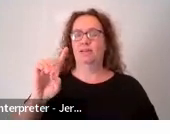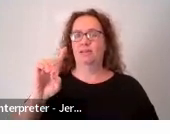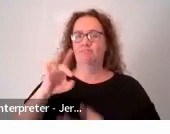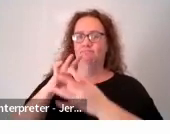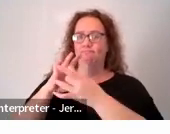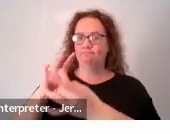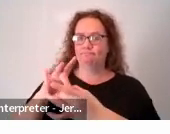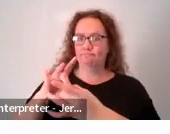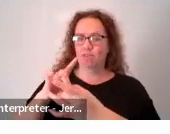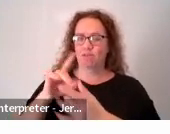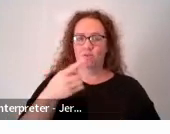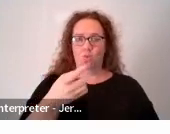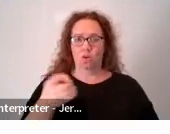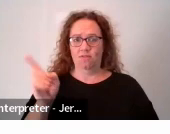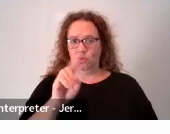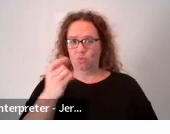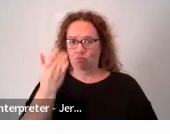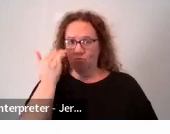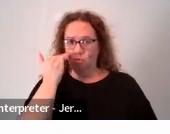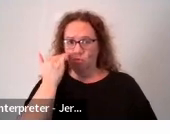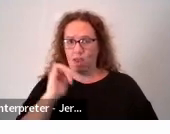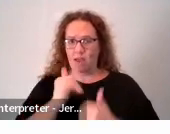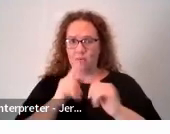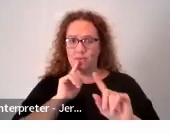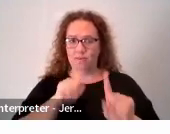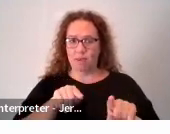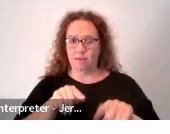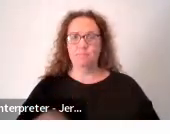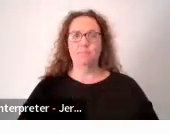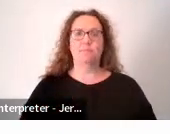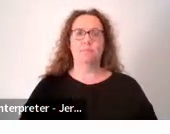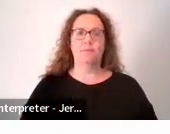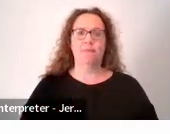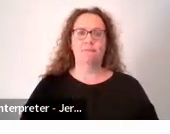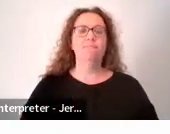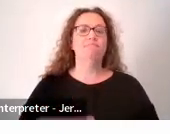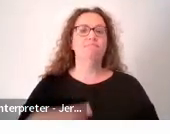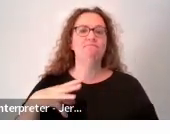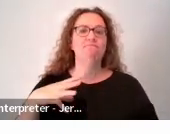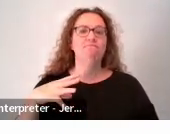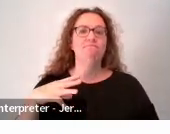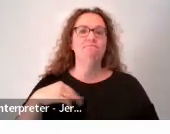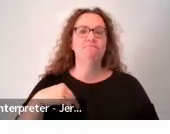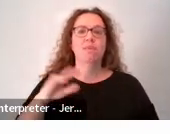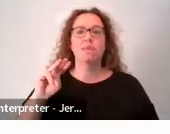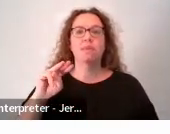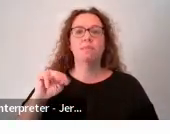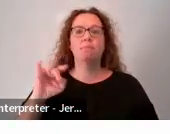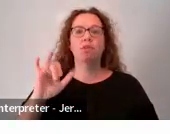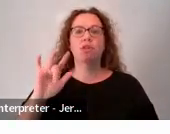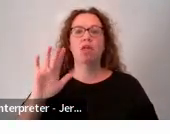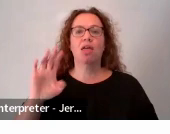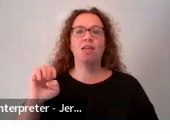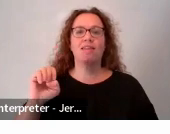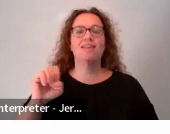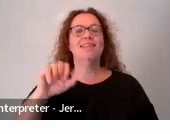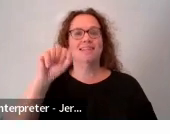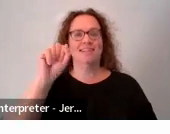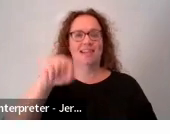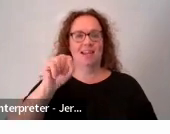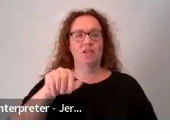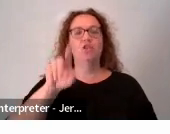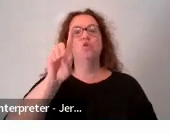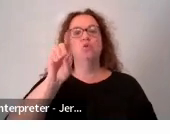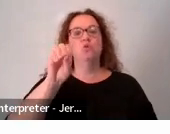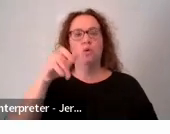esteemed co-hosts does, I would appreciate any help. Yeah, I can take that one. Oh, go ahead, Michelle. I was just gonna say, yes, you do